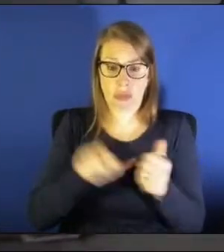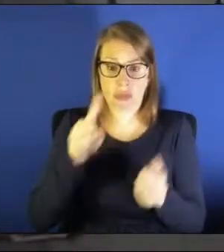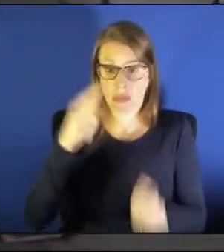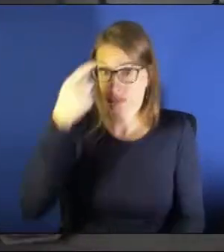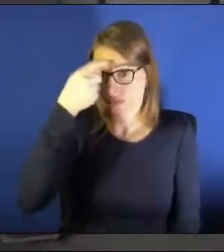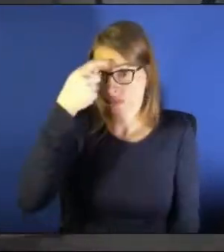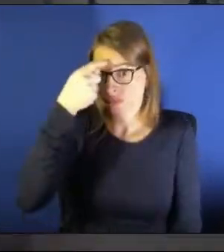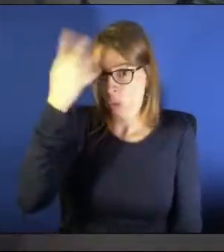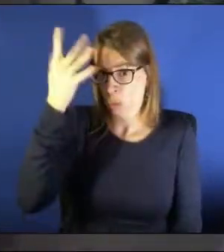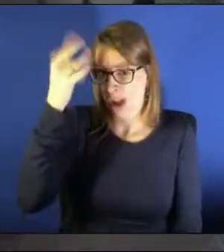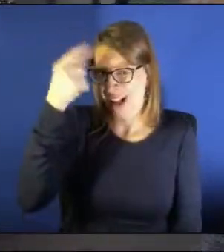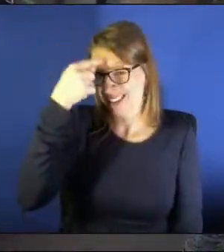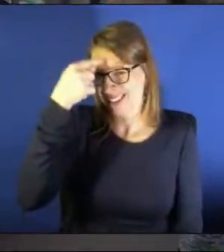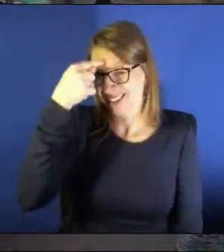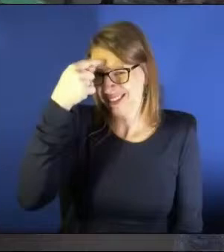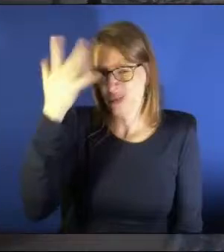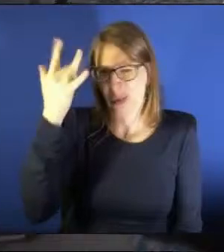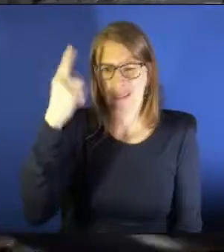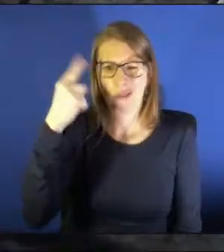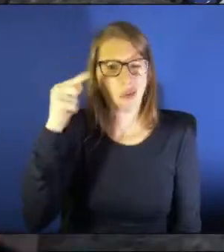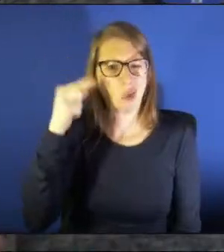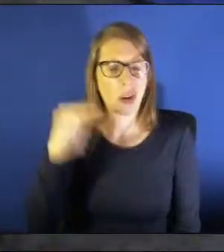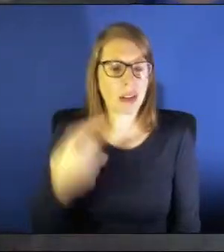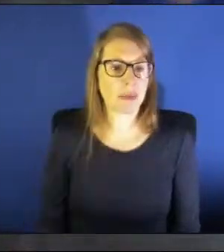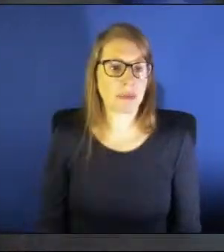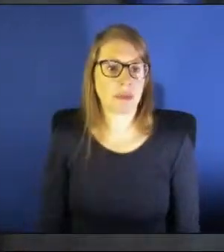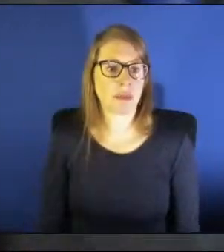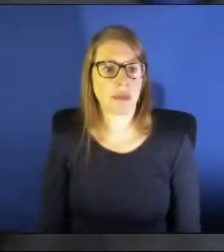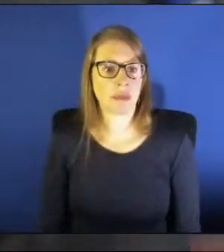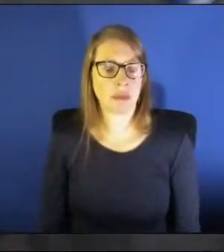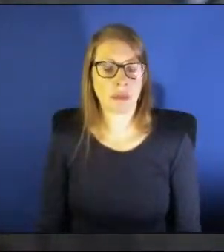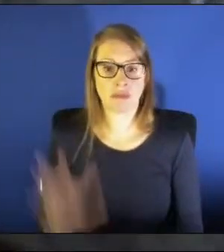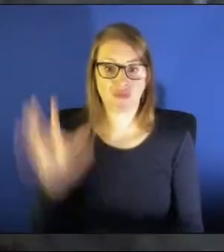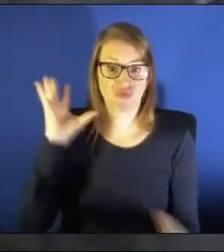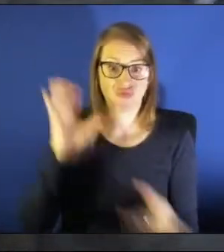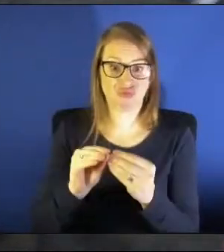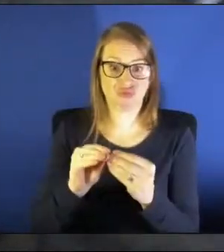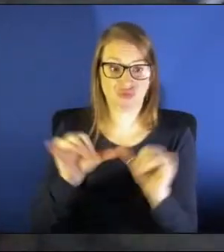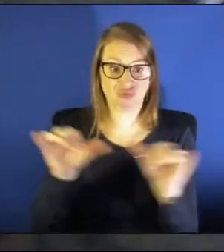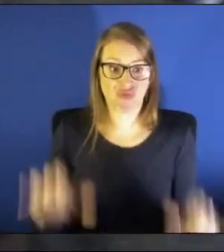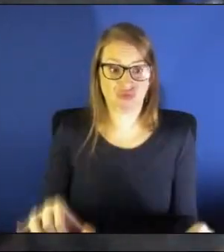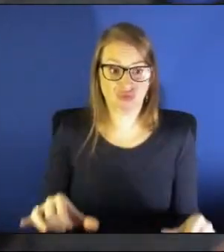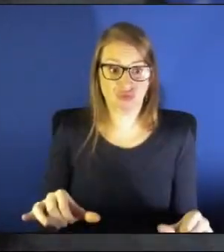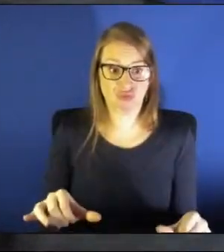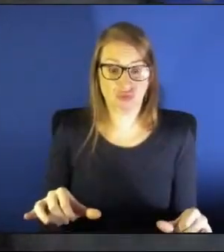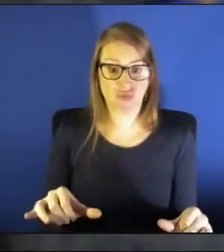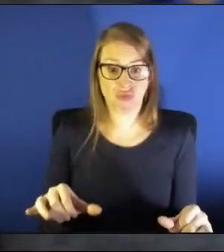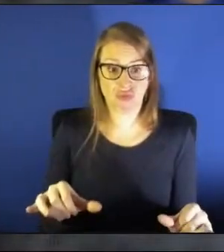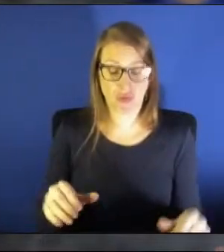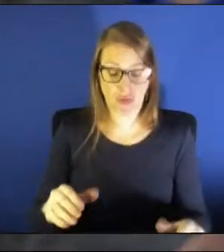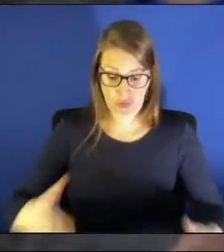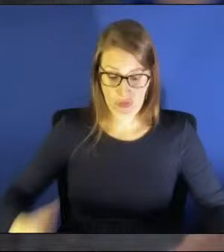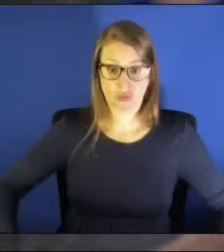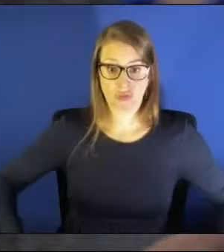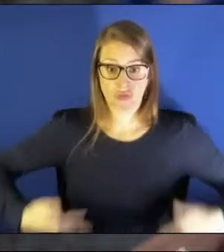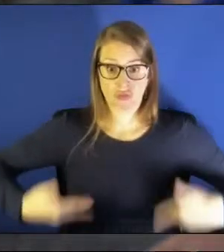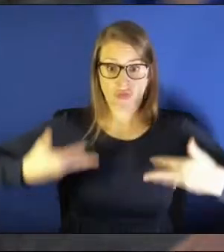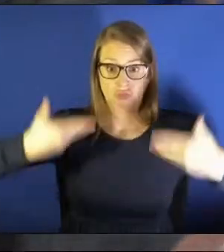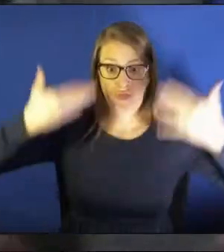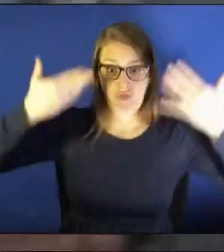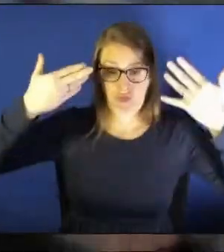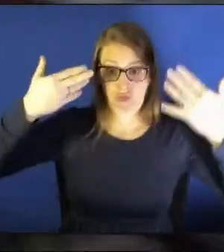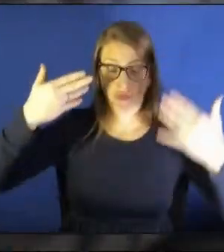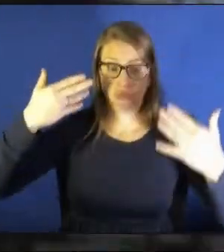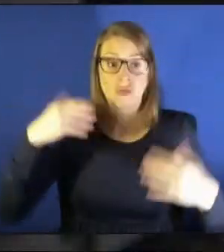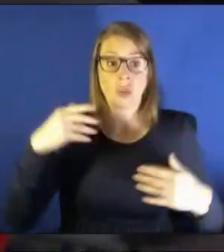need to put one on my forehead? So this is a pretty comprehensive system that's going to look from the ground up all the way up through the spine and the head, so we can